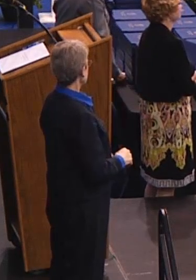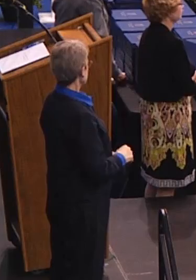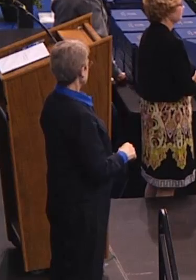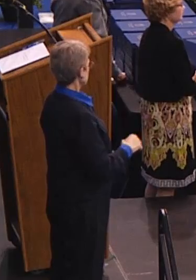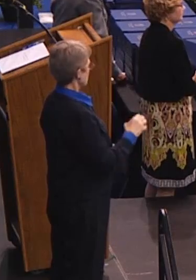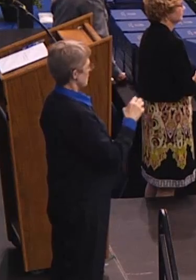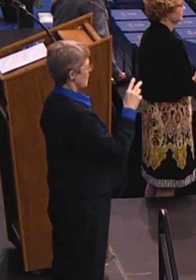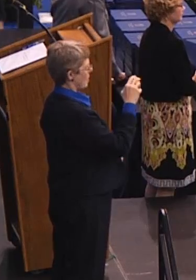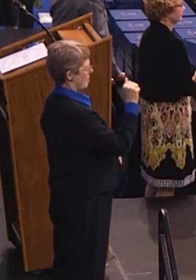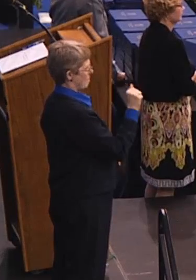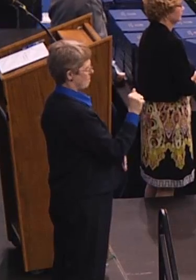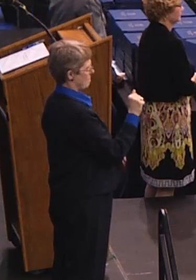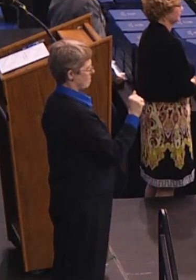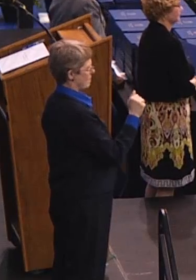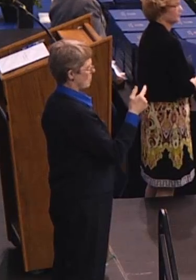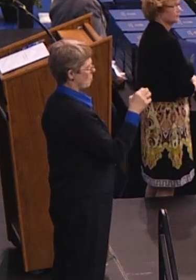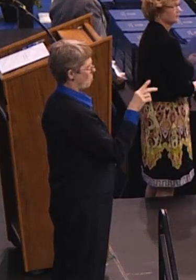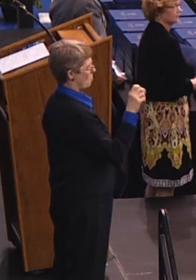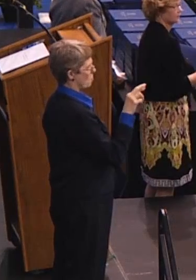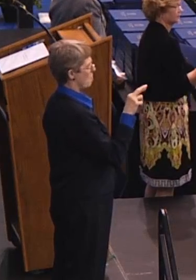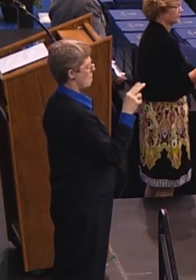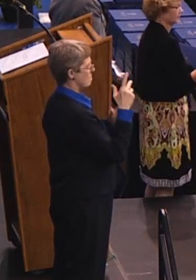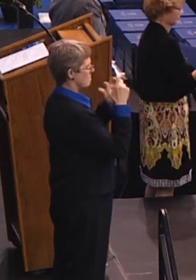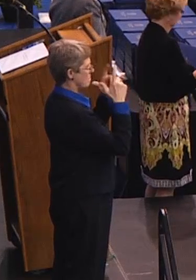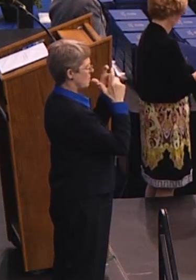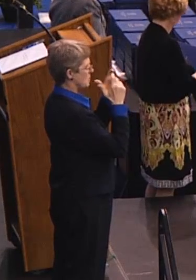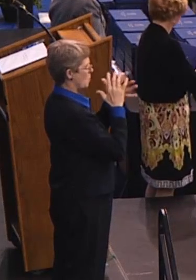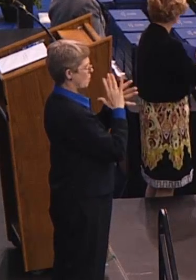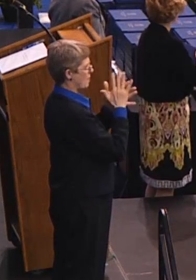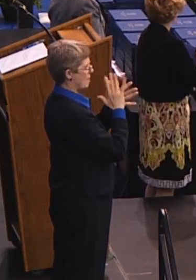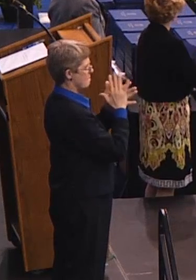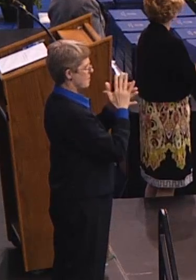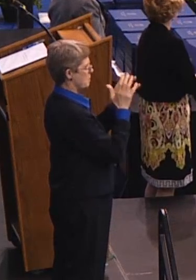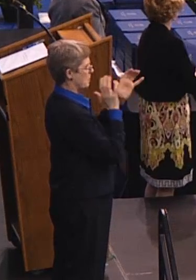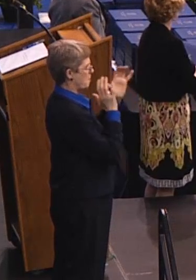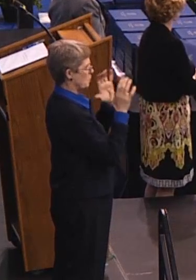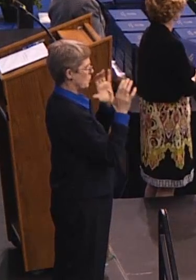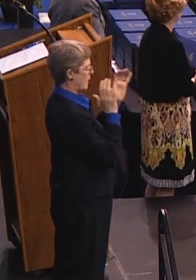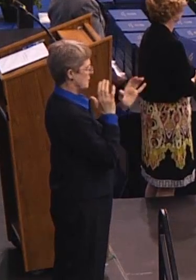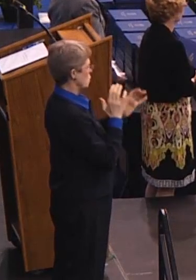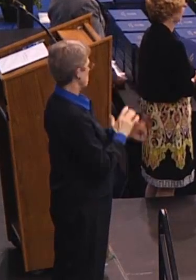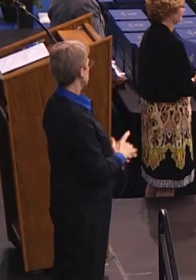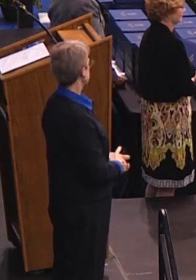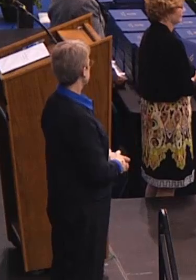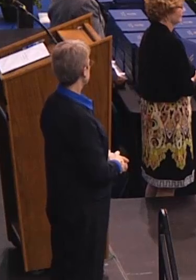Eva M. Riggs Garner, Photography and Film Communications.